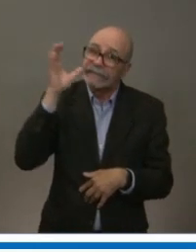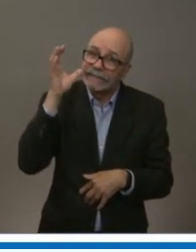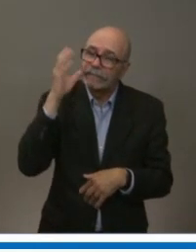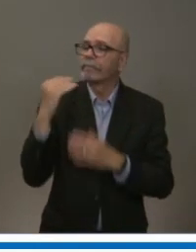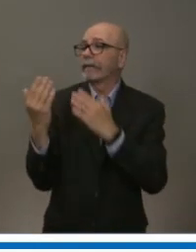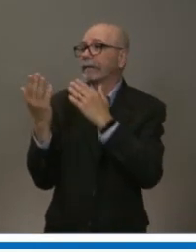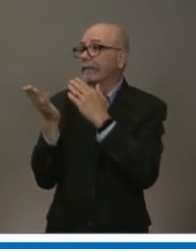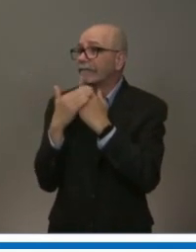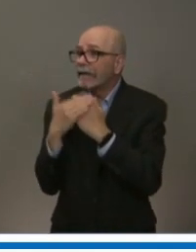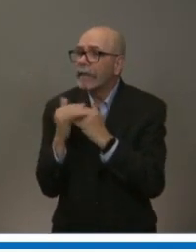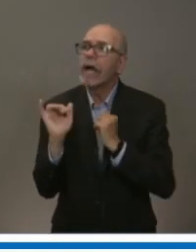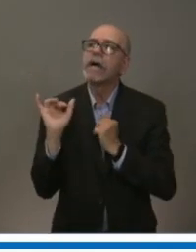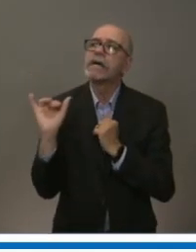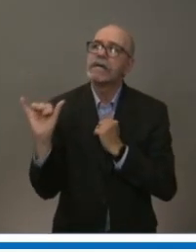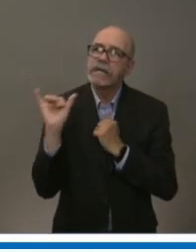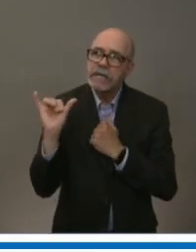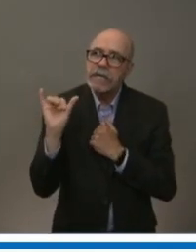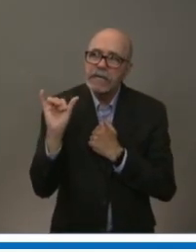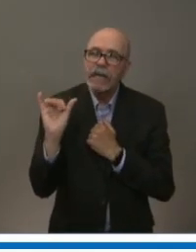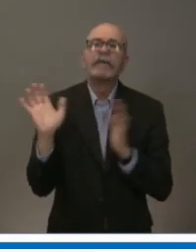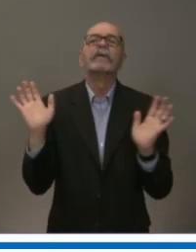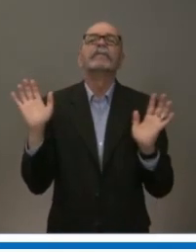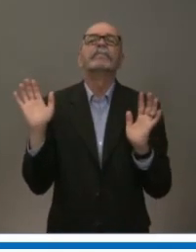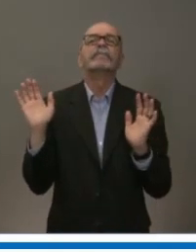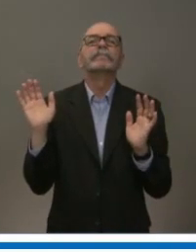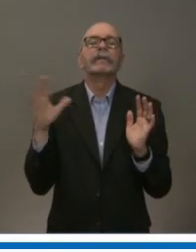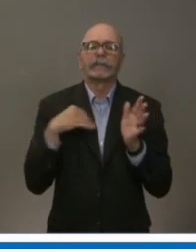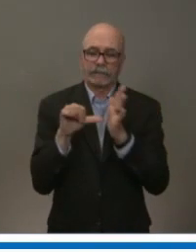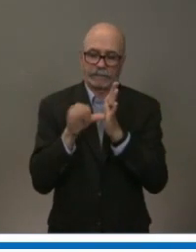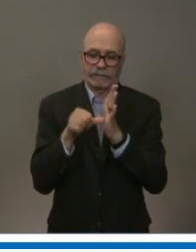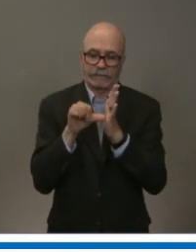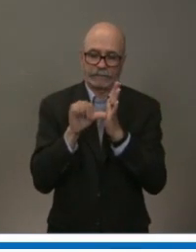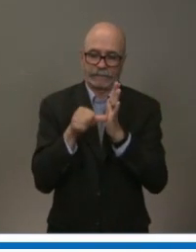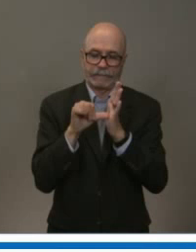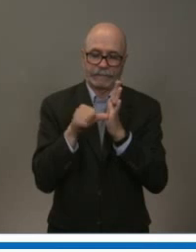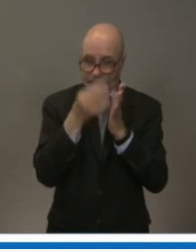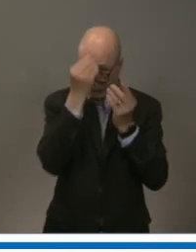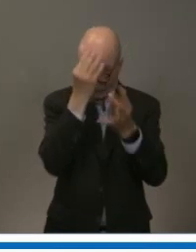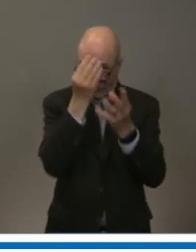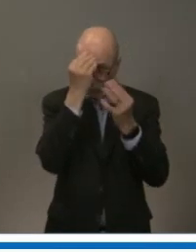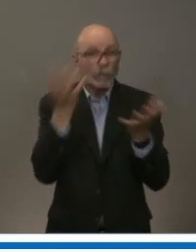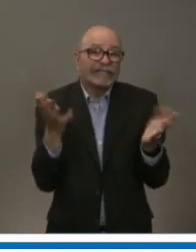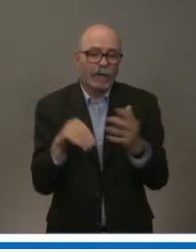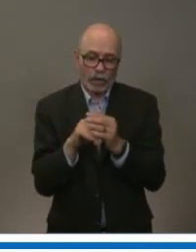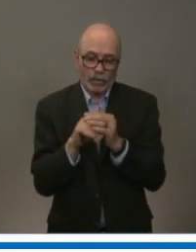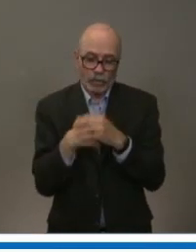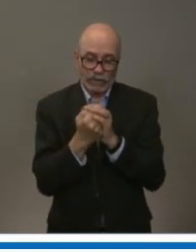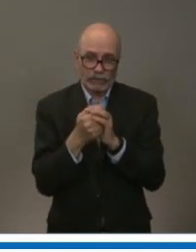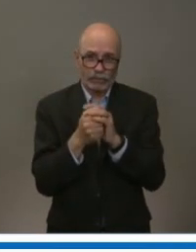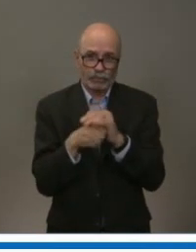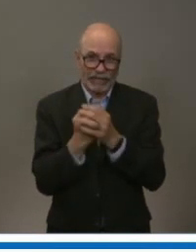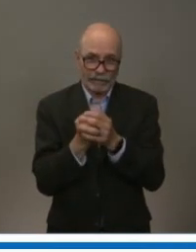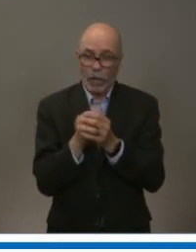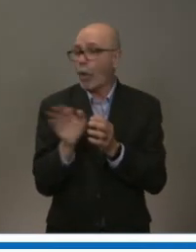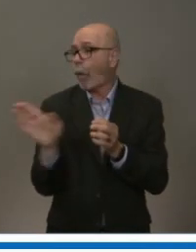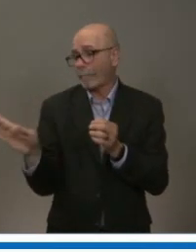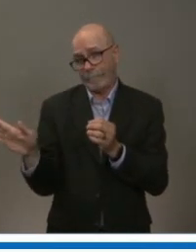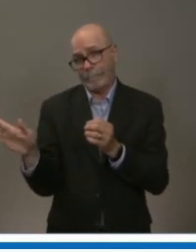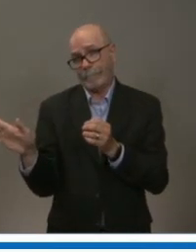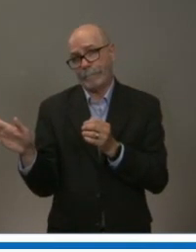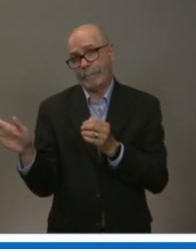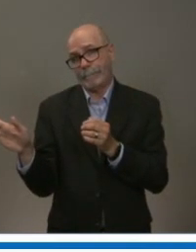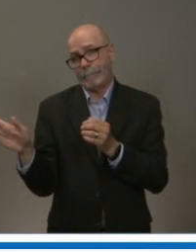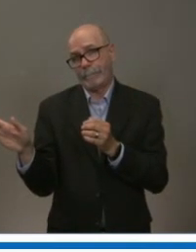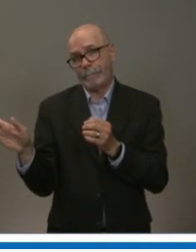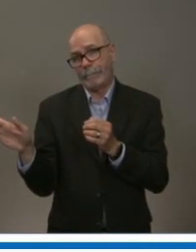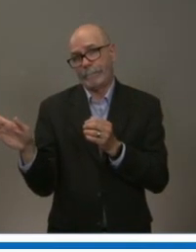measures that you hear me saying over and over again, practicing good hand washing, personal hygiene, staying home as much as possible, only